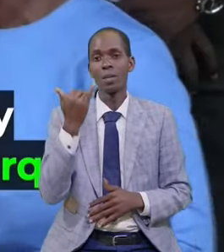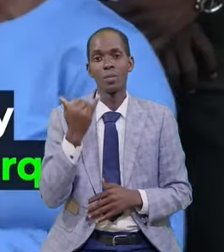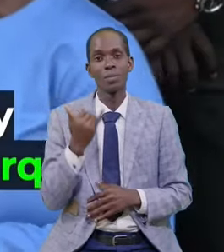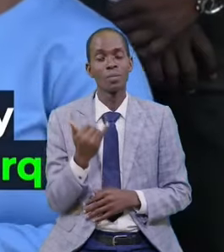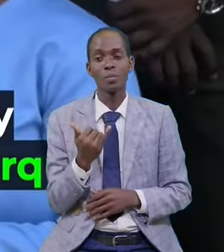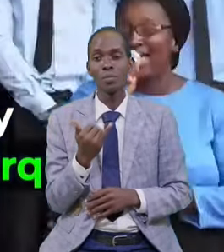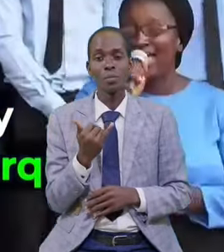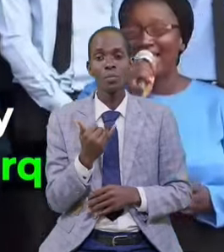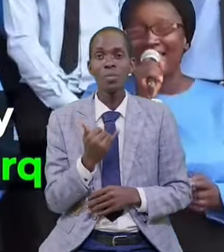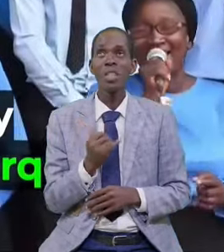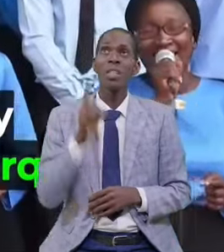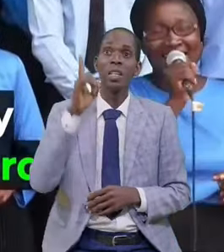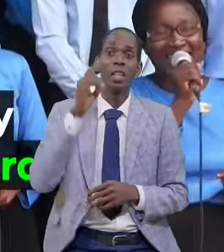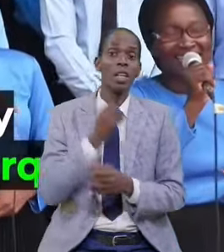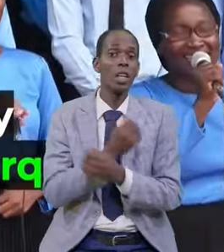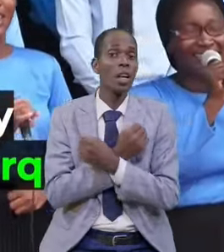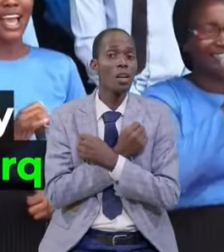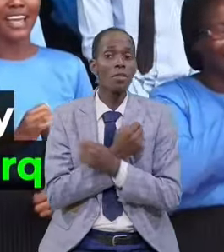say